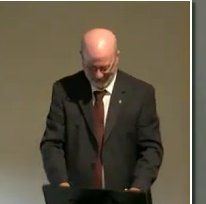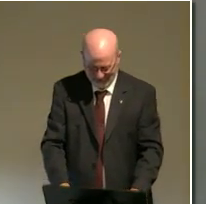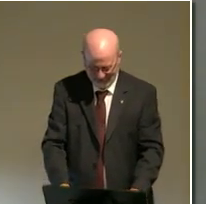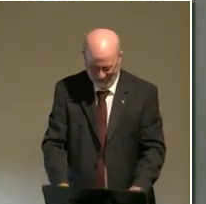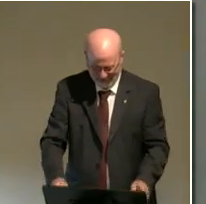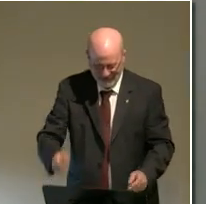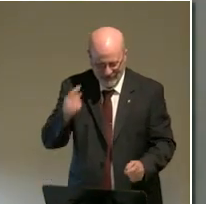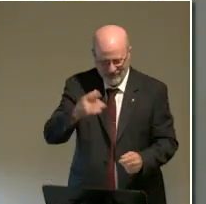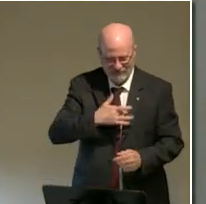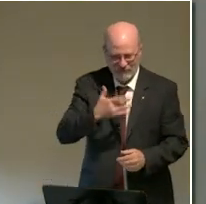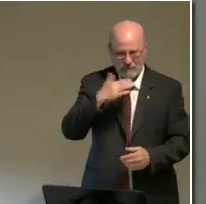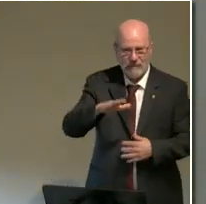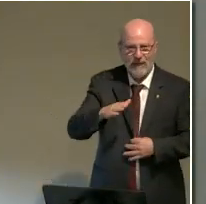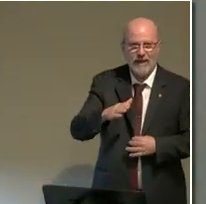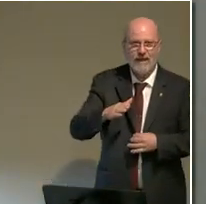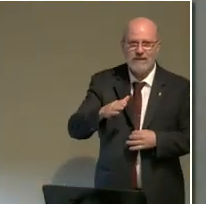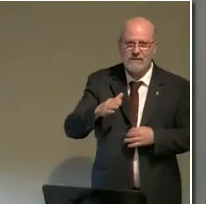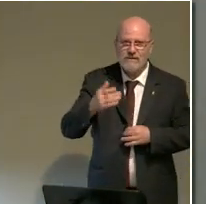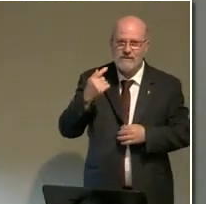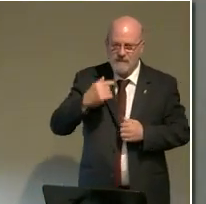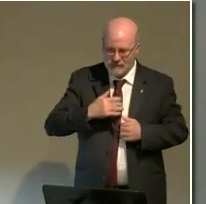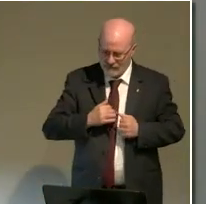I think they feel bad. That's what it is.